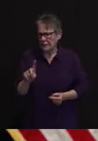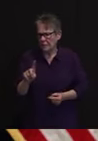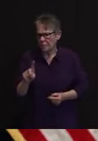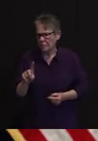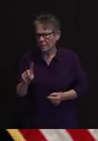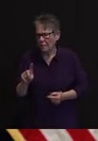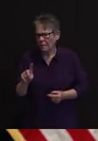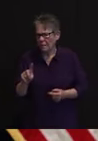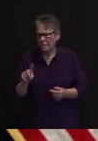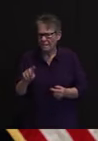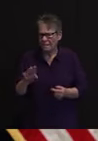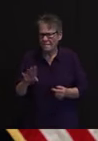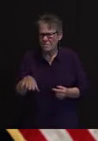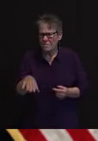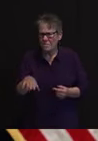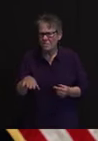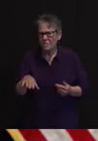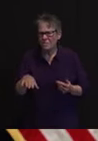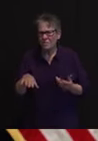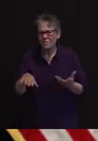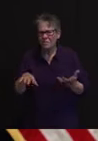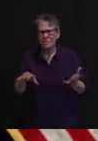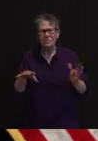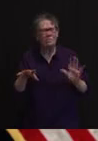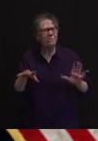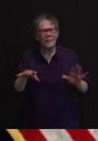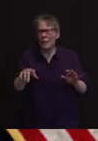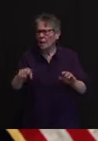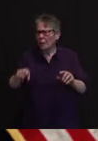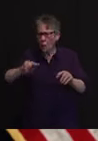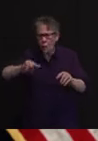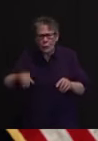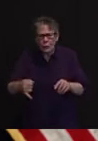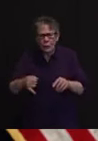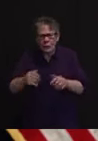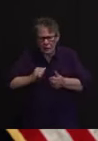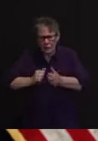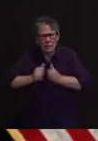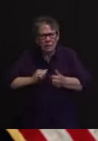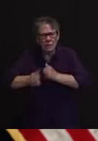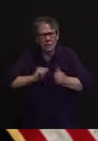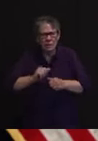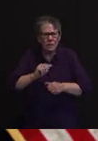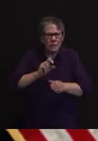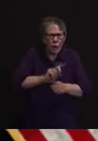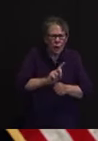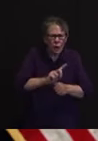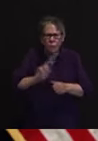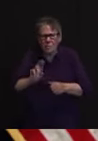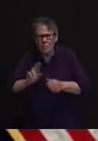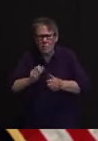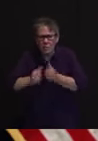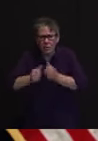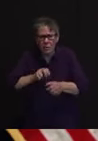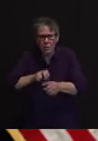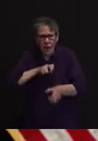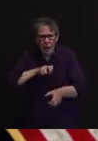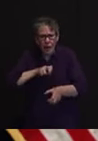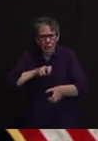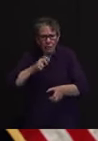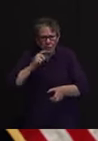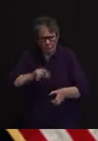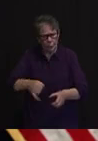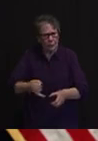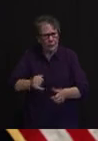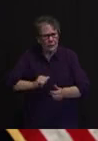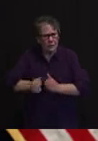that? What happened, sorry? Yeah, so here, let me pull this away a little bit so it's easier to speak. So Senator Sanders has endorsed